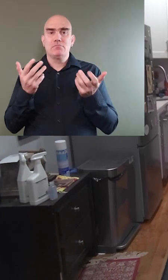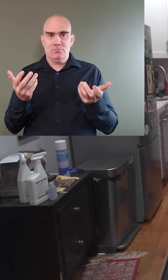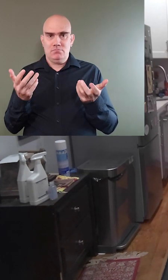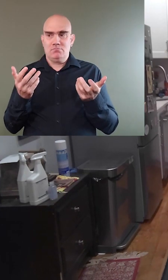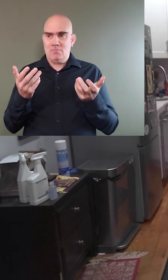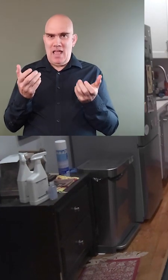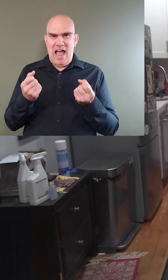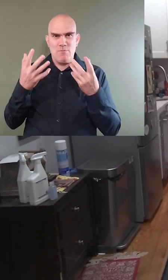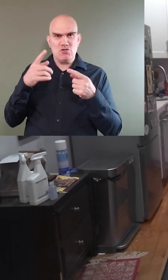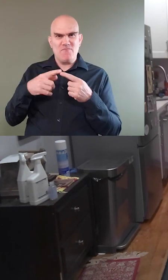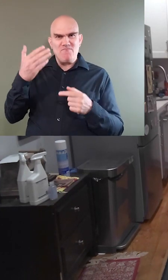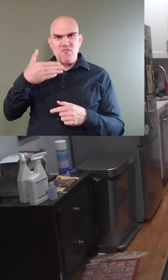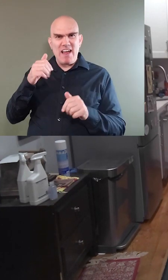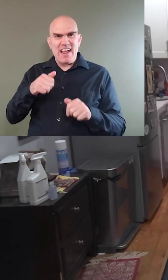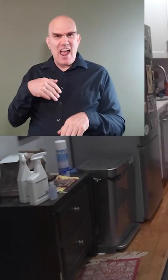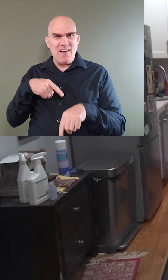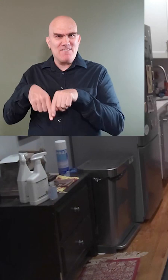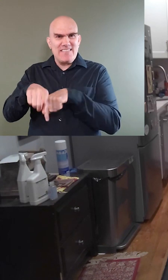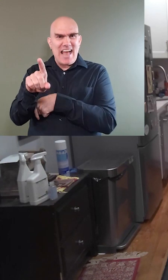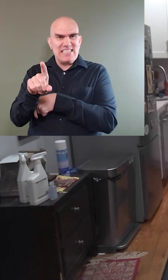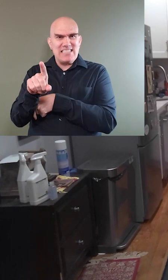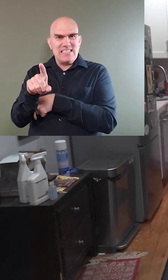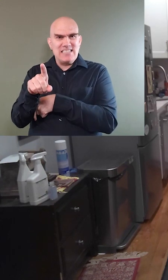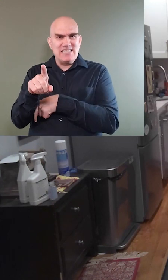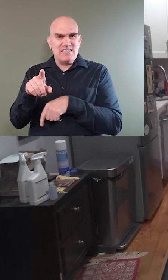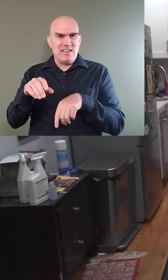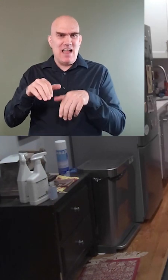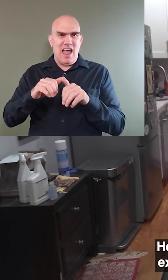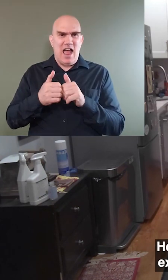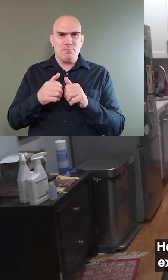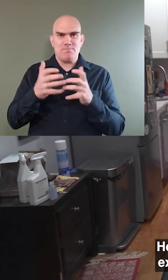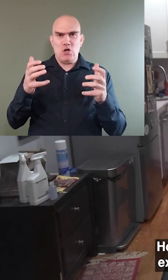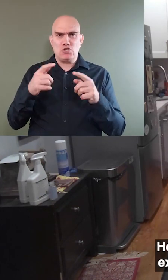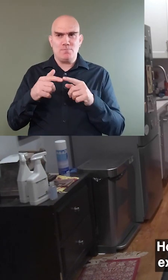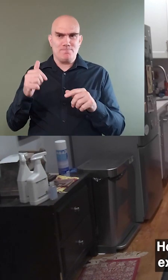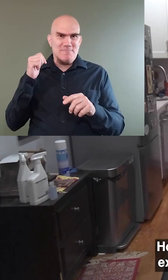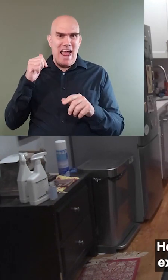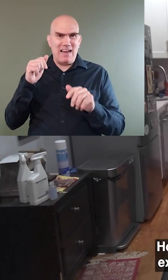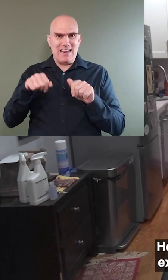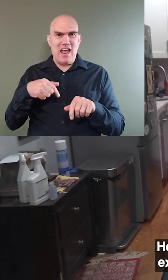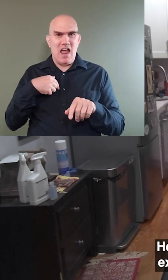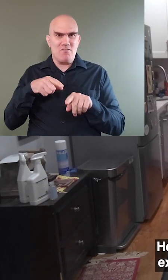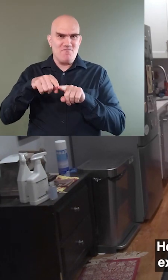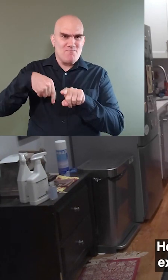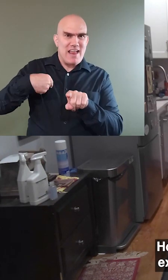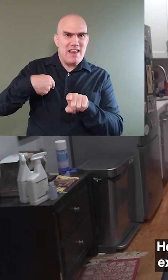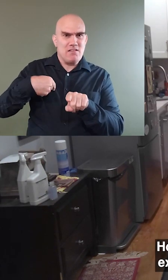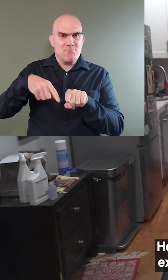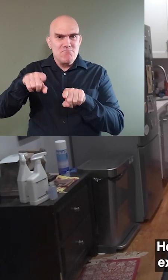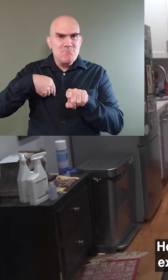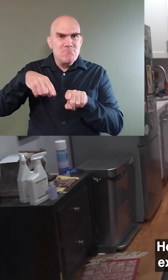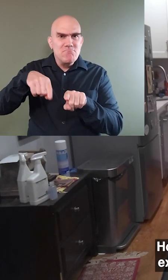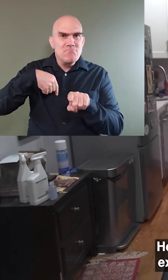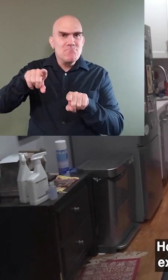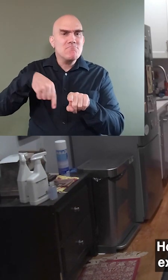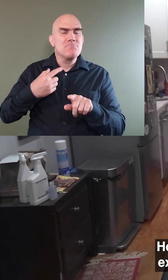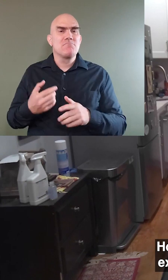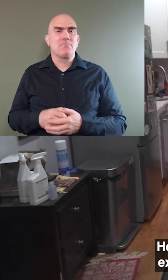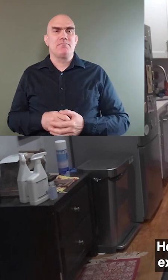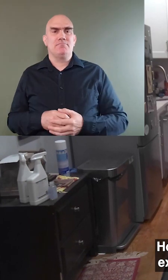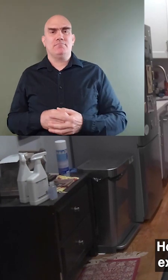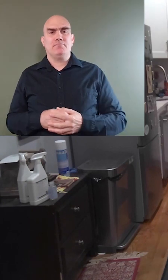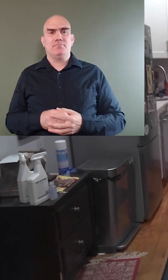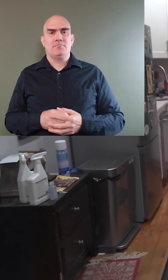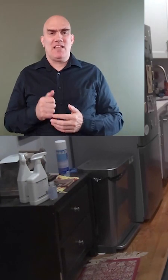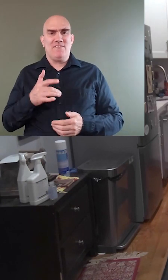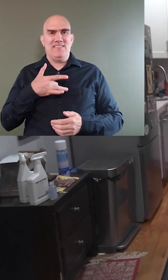played. How much to the front can I flex that leg? How much to the back can I extend that leg behind